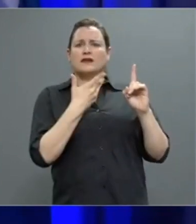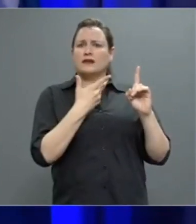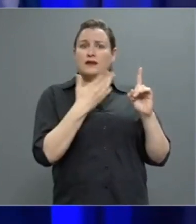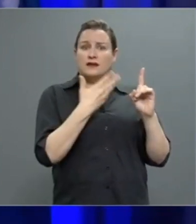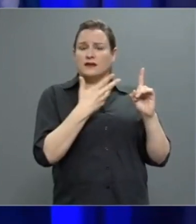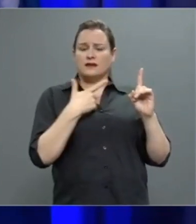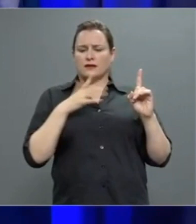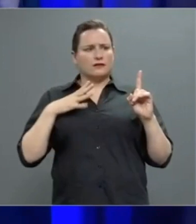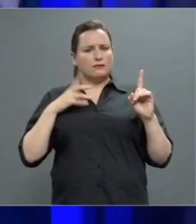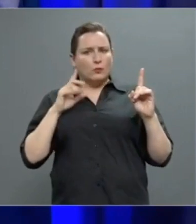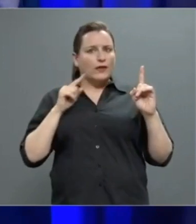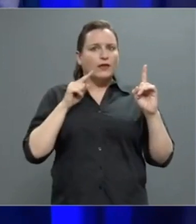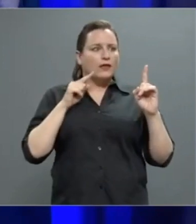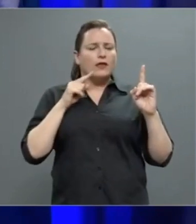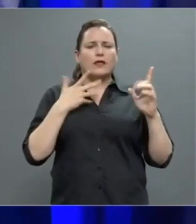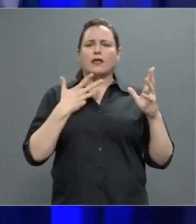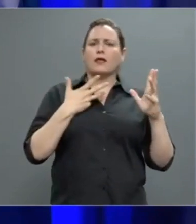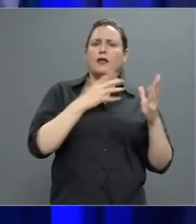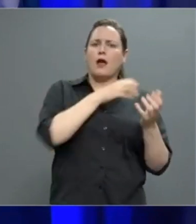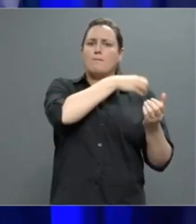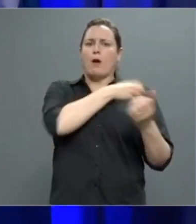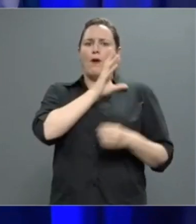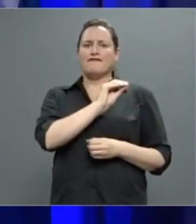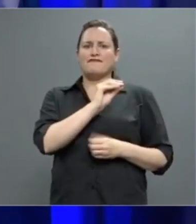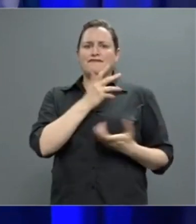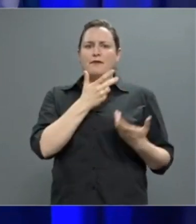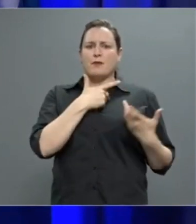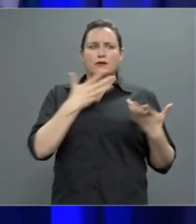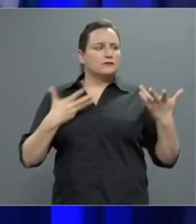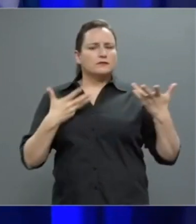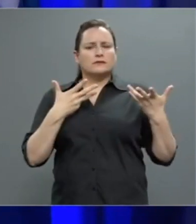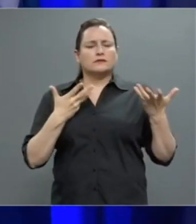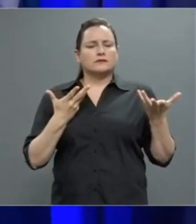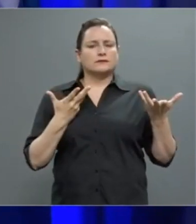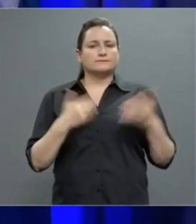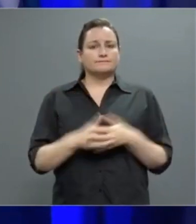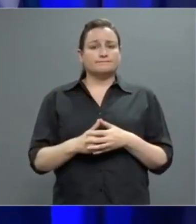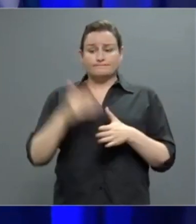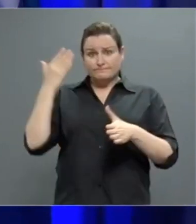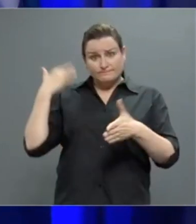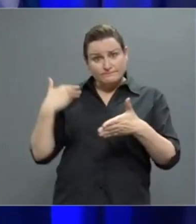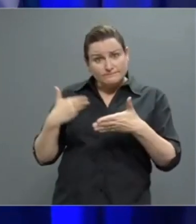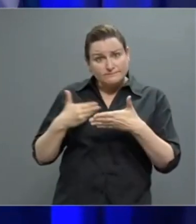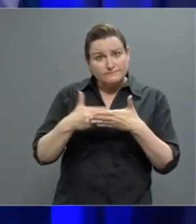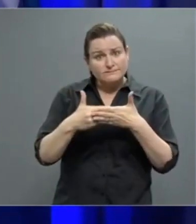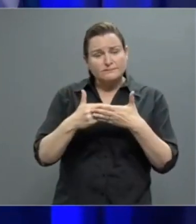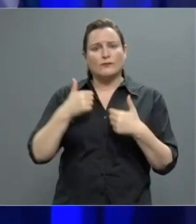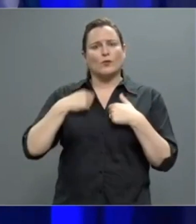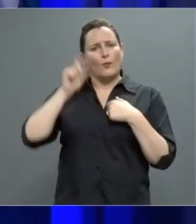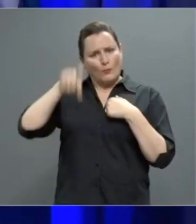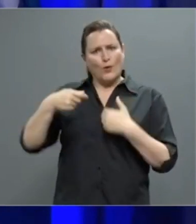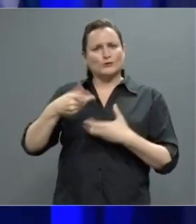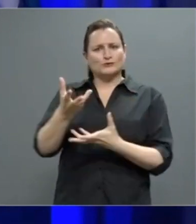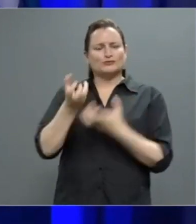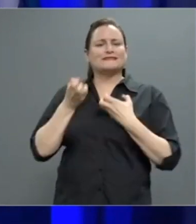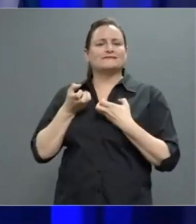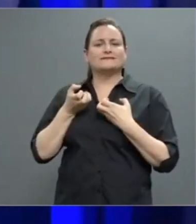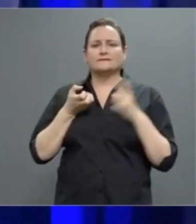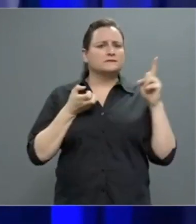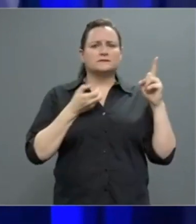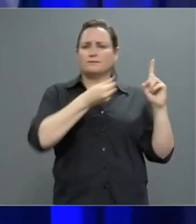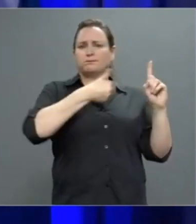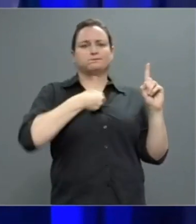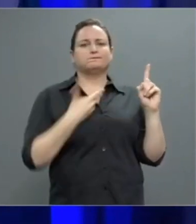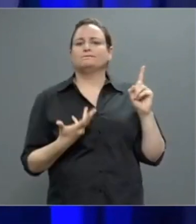past quarter of a century, you and our fellow citizens have been robbed of our destiny, our dreams held hostage